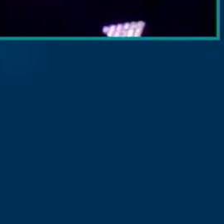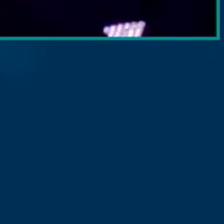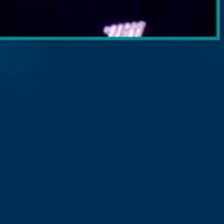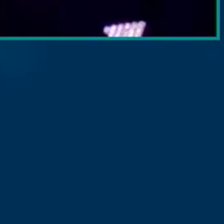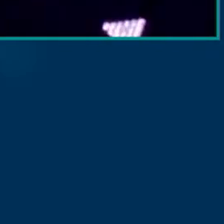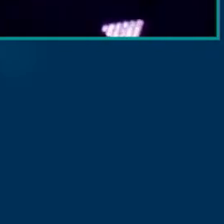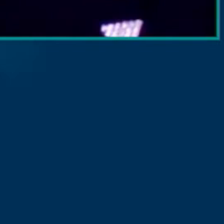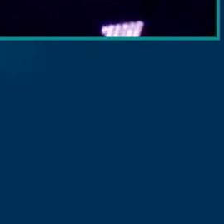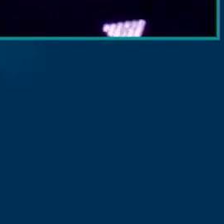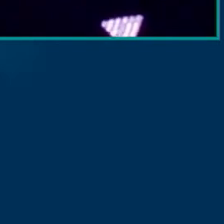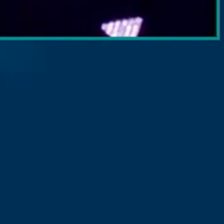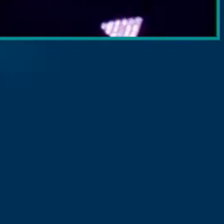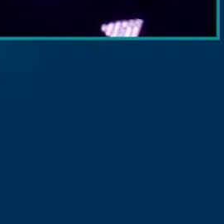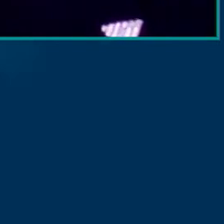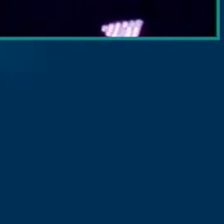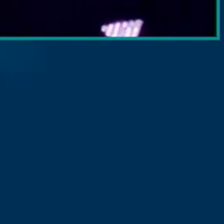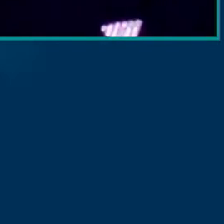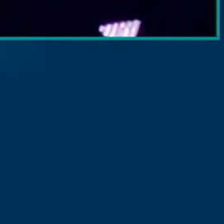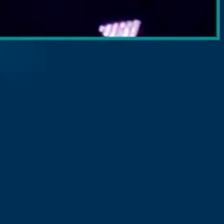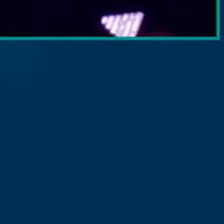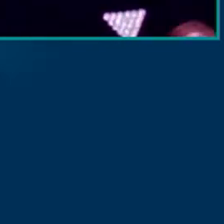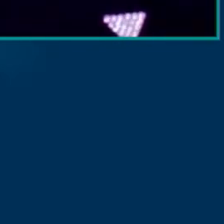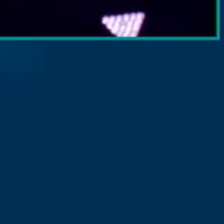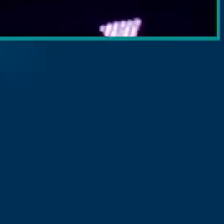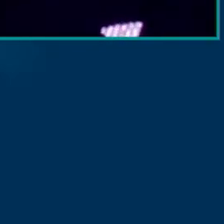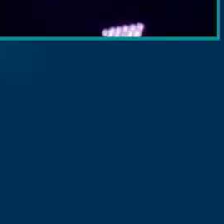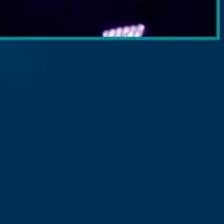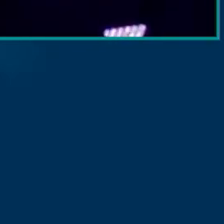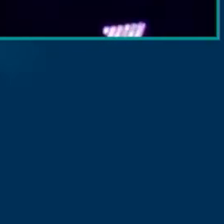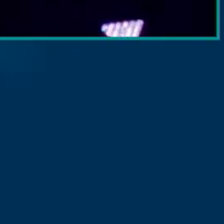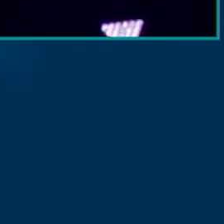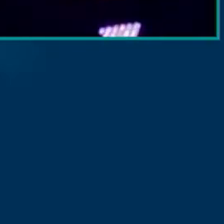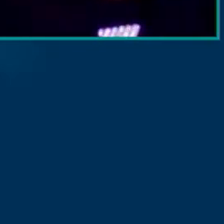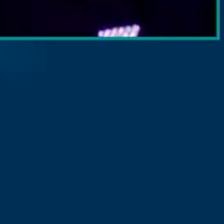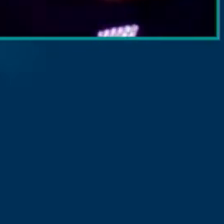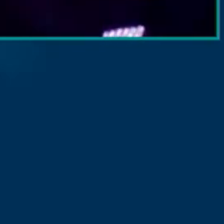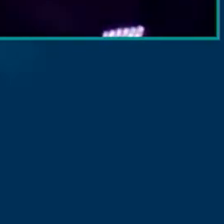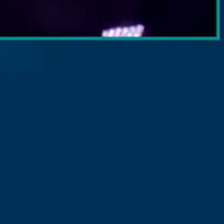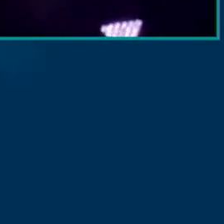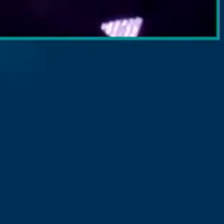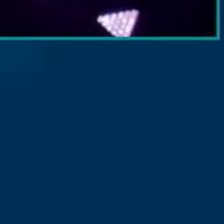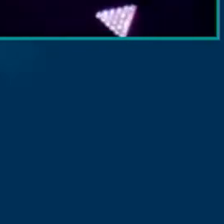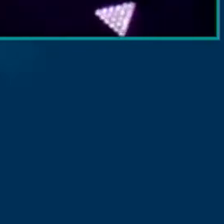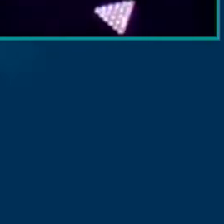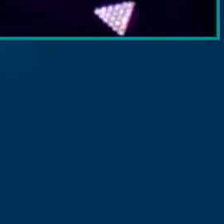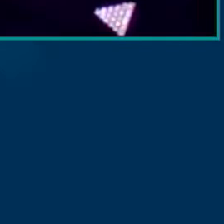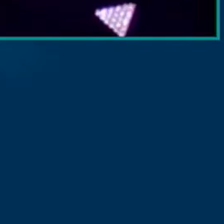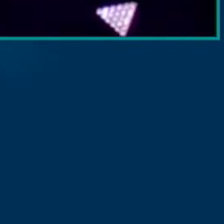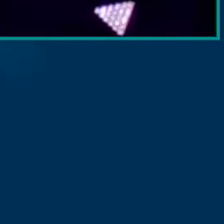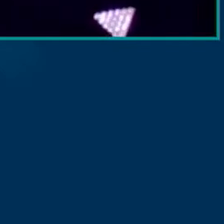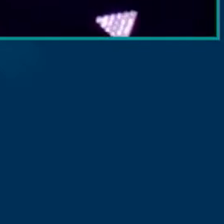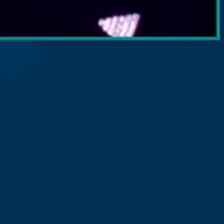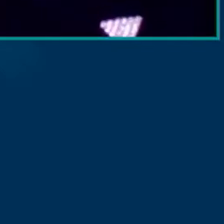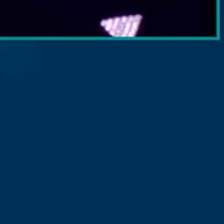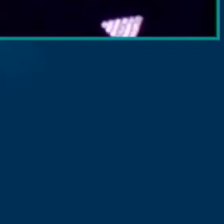rights are high costs from the perspective of operations of enterprises. Of course,